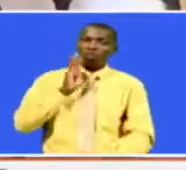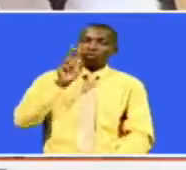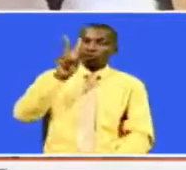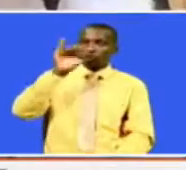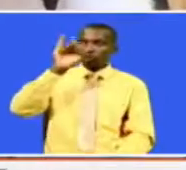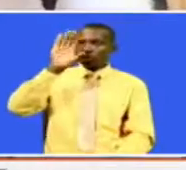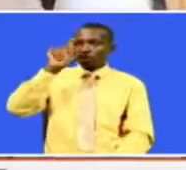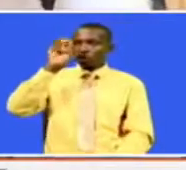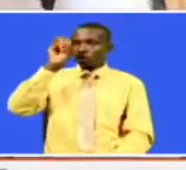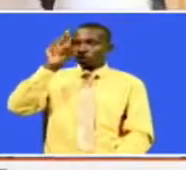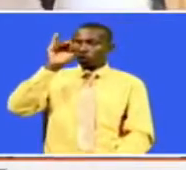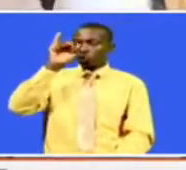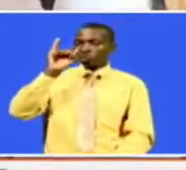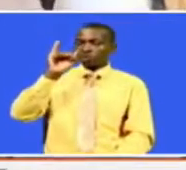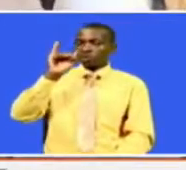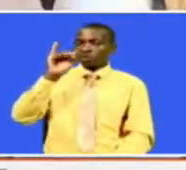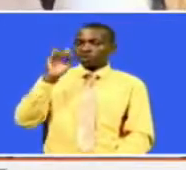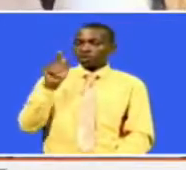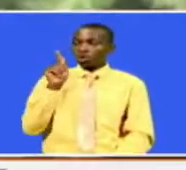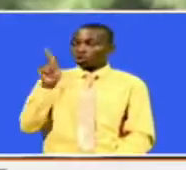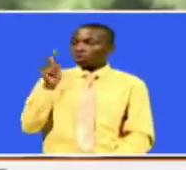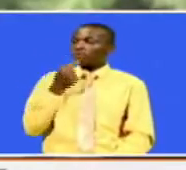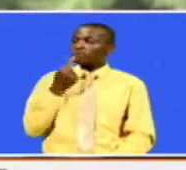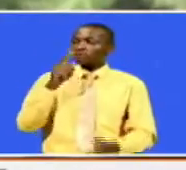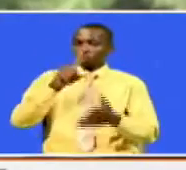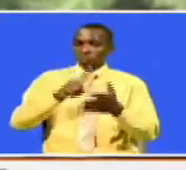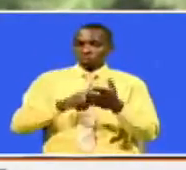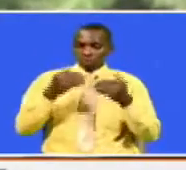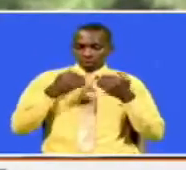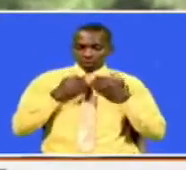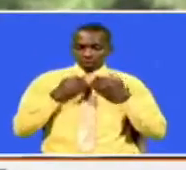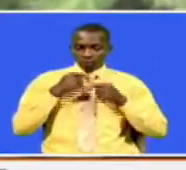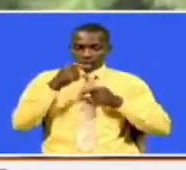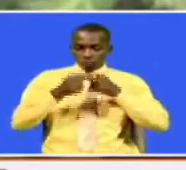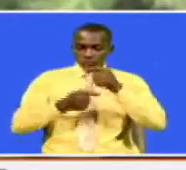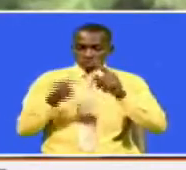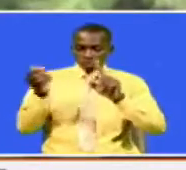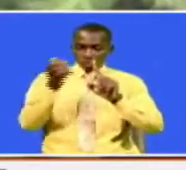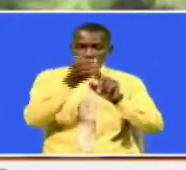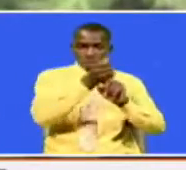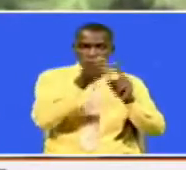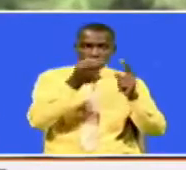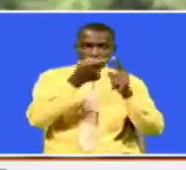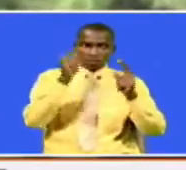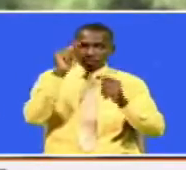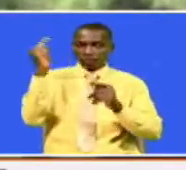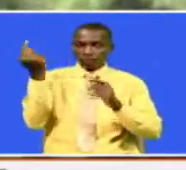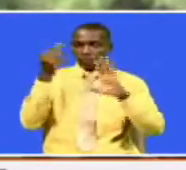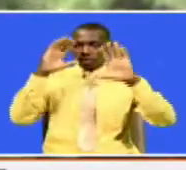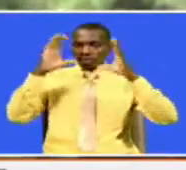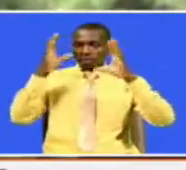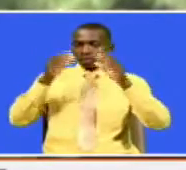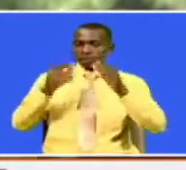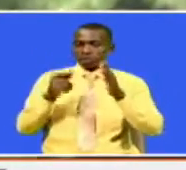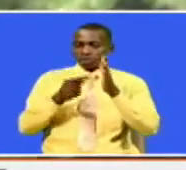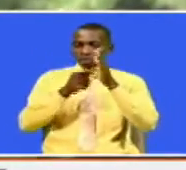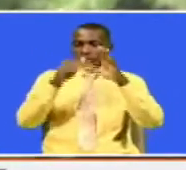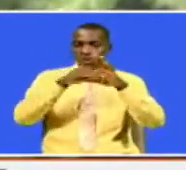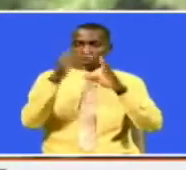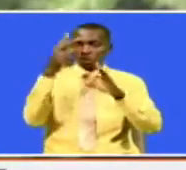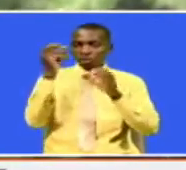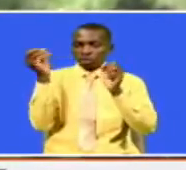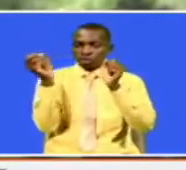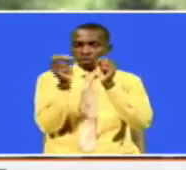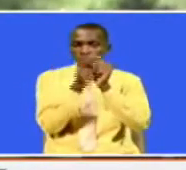Secretary Dr. Masinde Bwire noted that there has been tremendous achievements since the first celebration was marked in